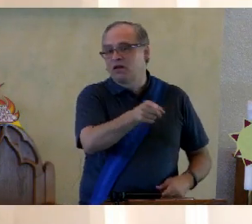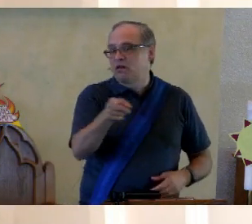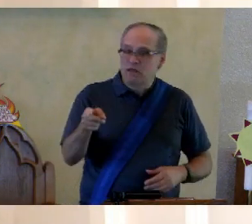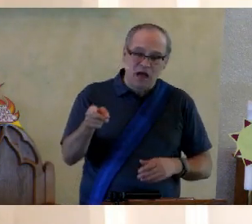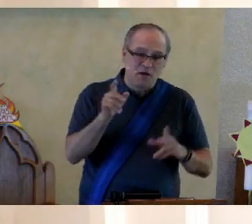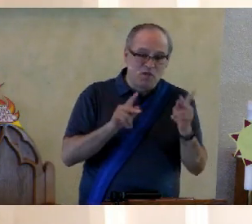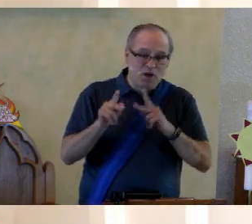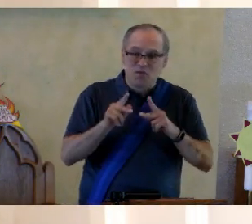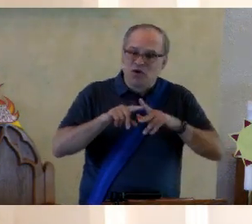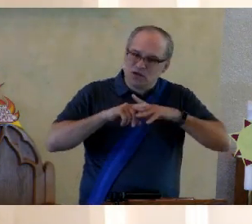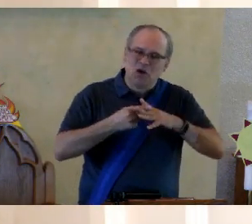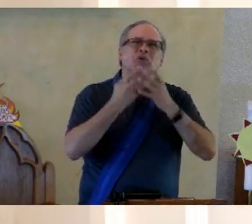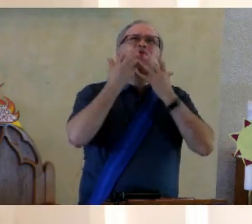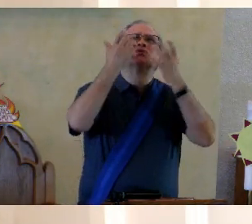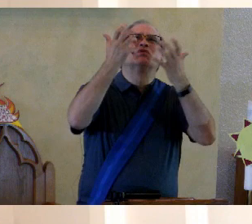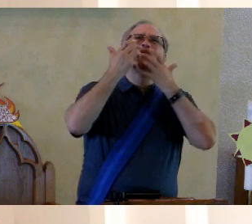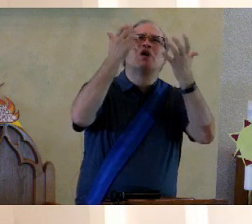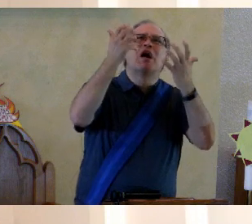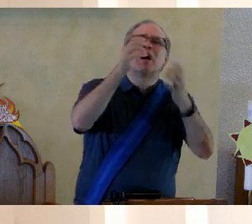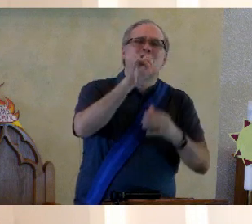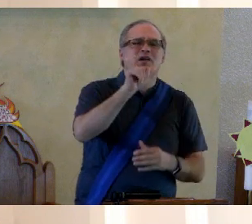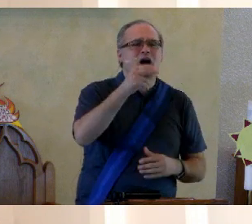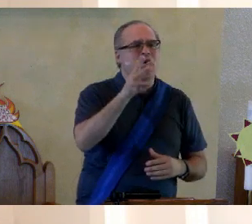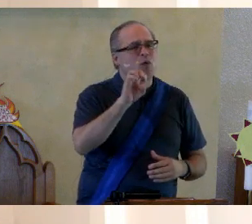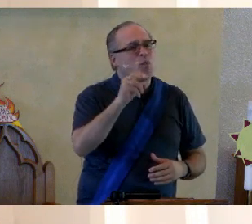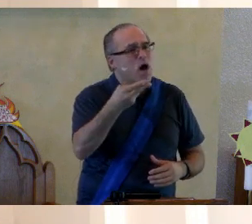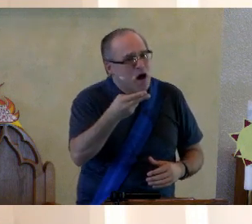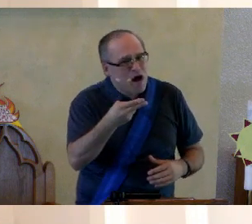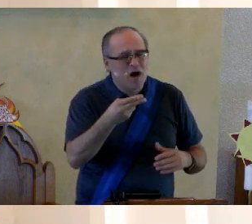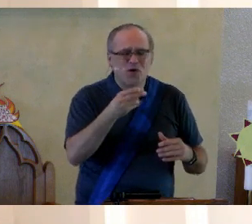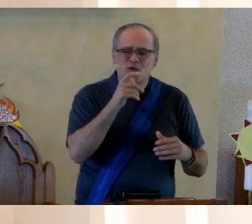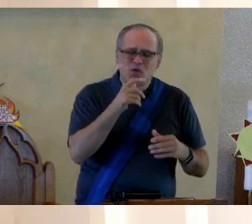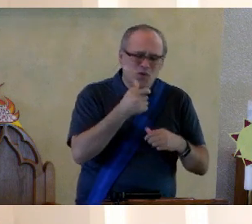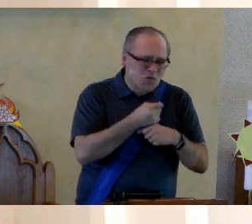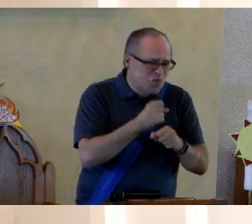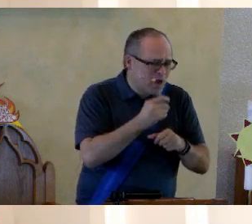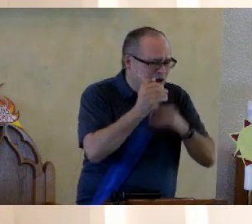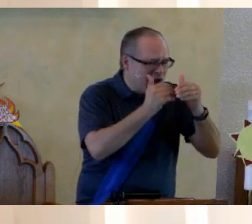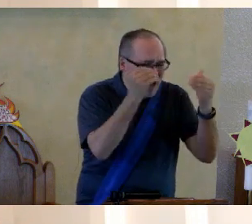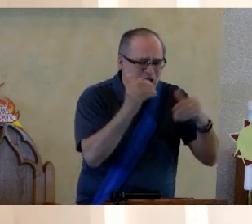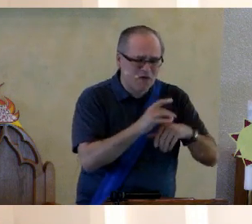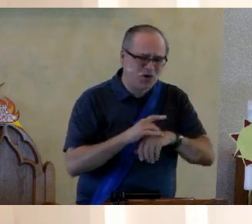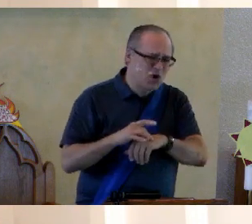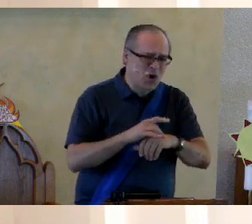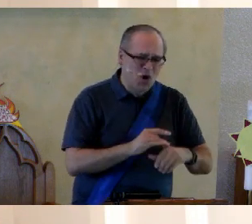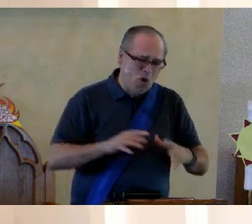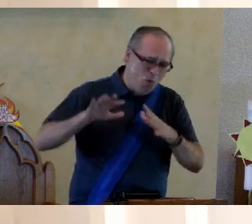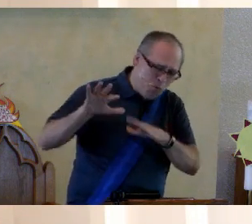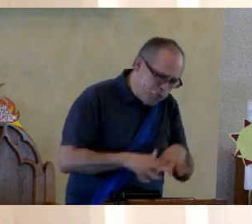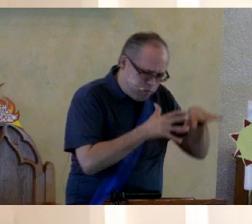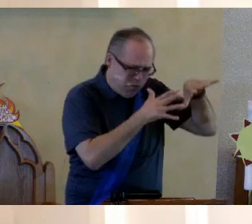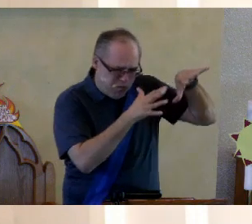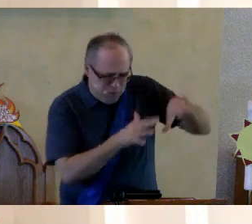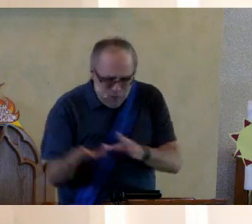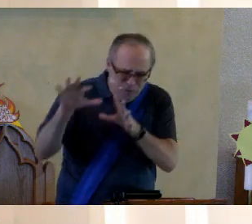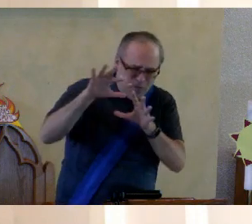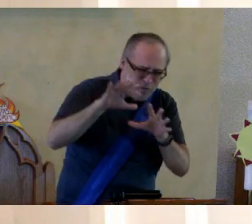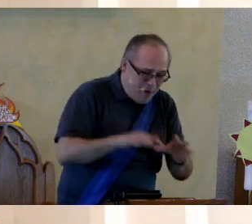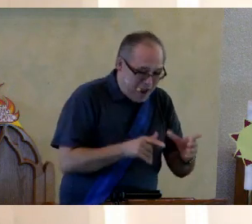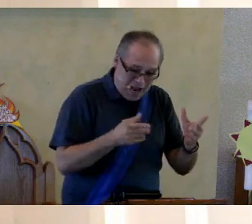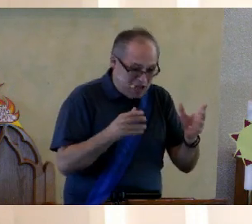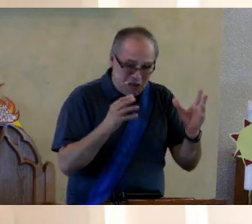Yahweh, the God who made heaven and the earth, the sea raging about them as they hurled Jonah into the abyss and